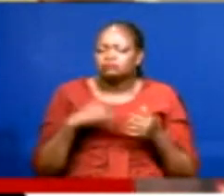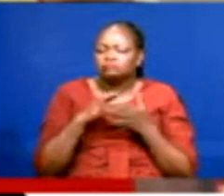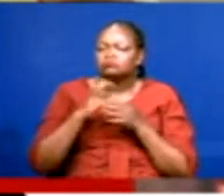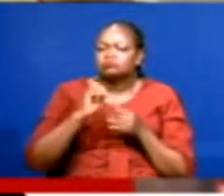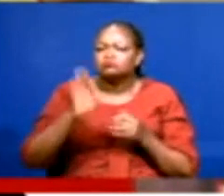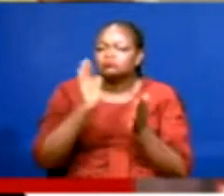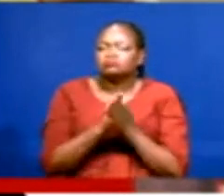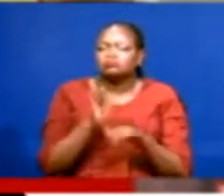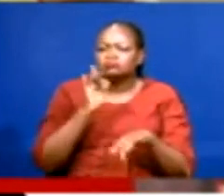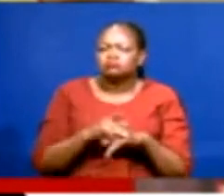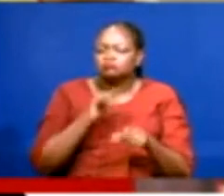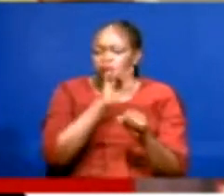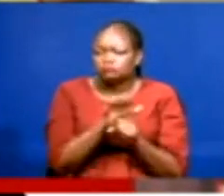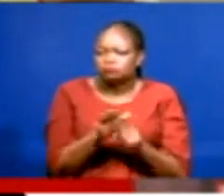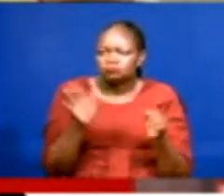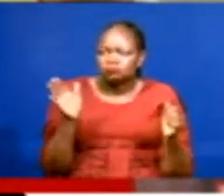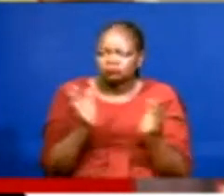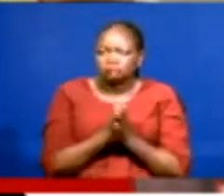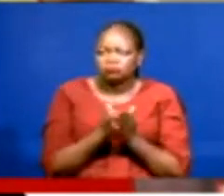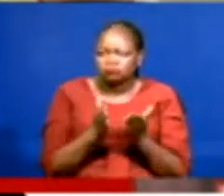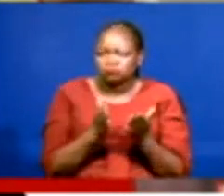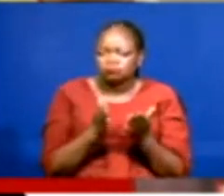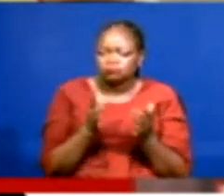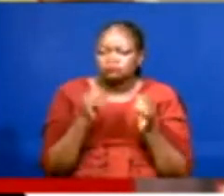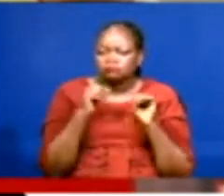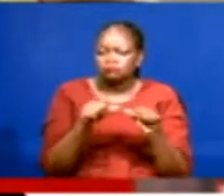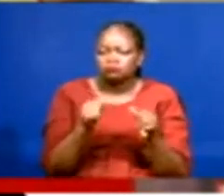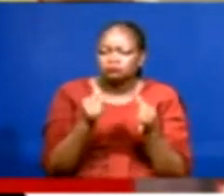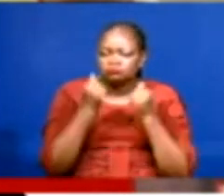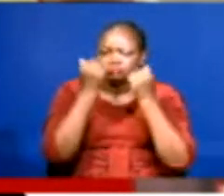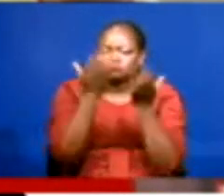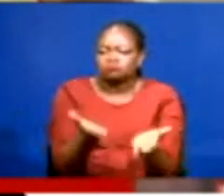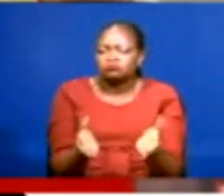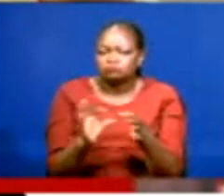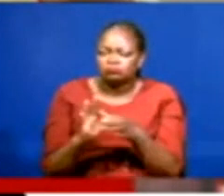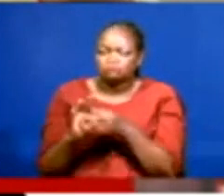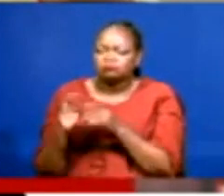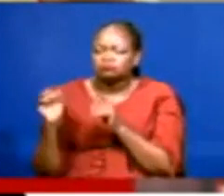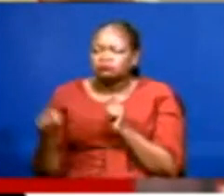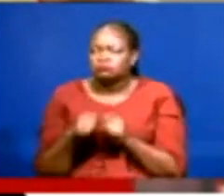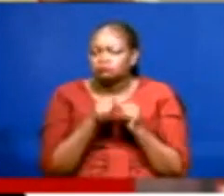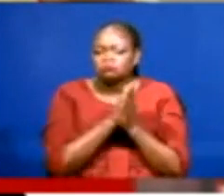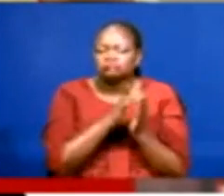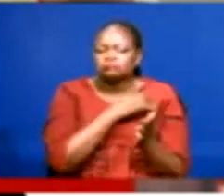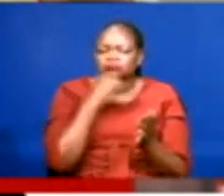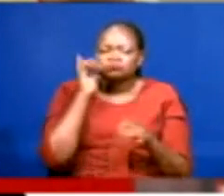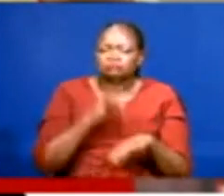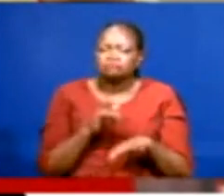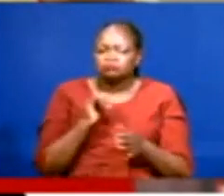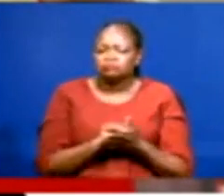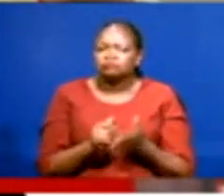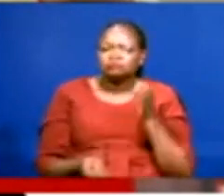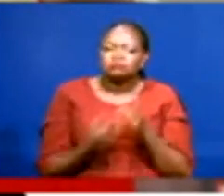COVID-19 pandemic, and persistent supply chain disruption and the drought effect that have